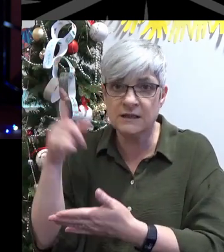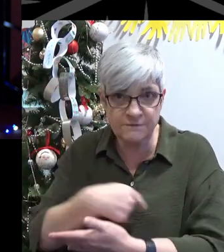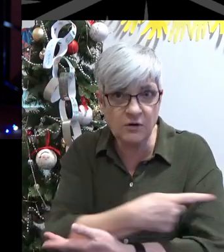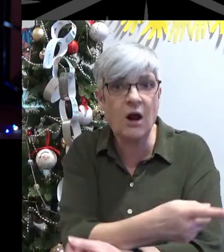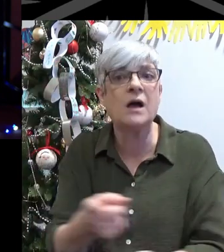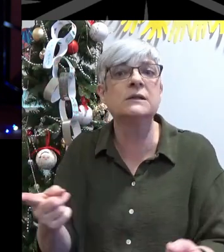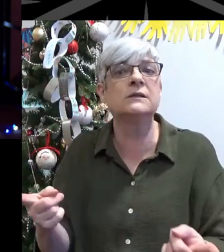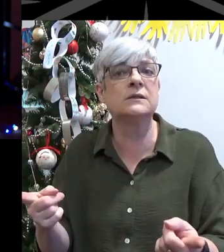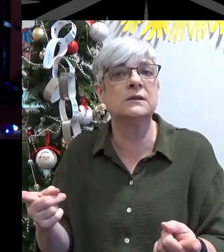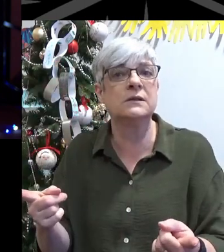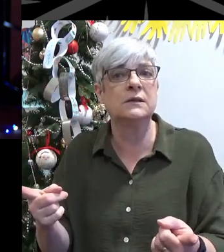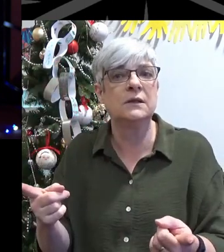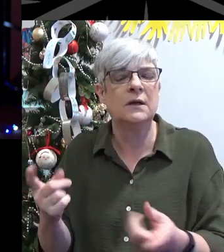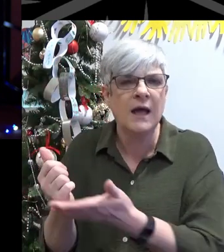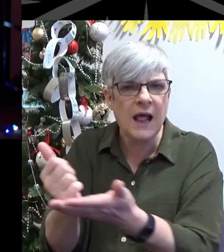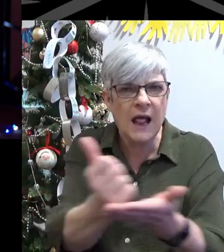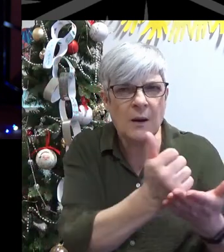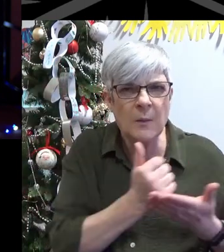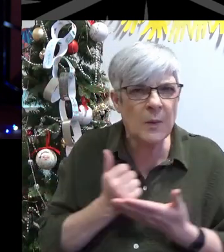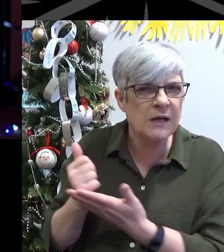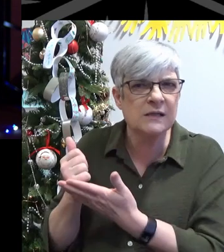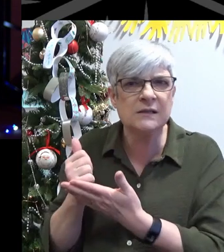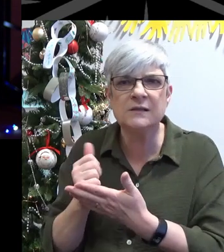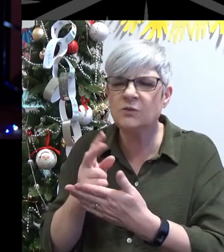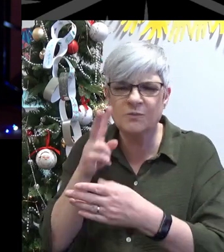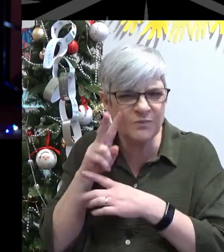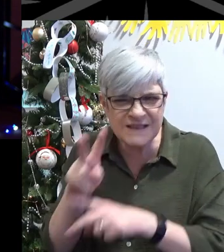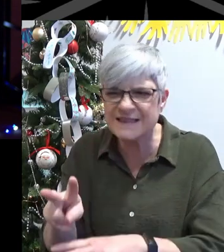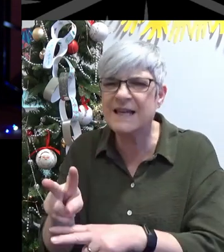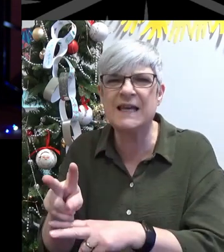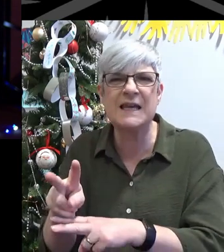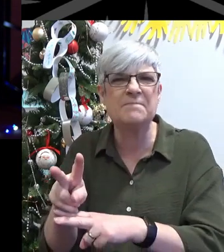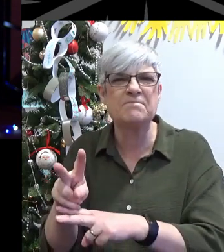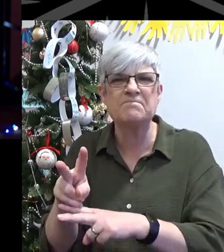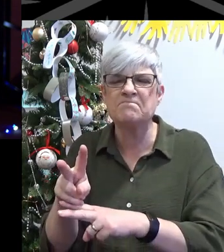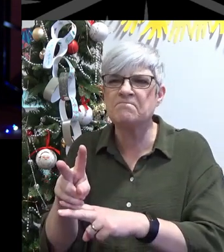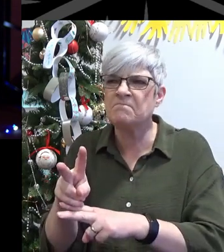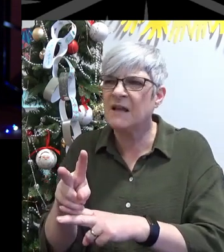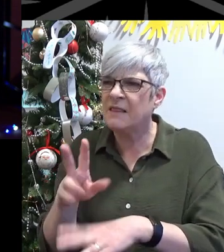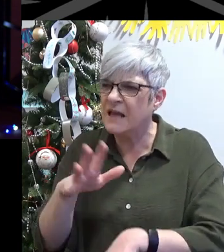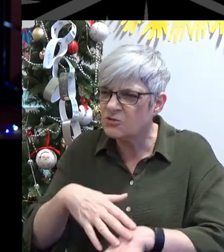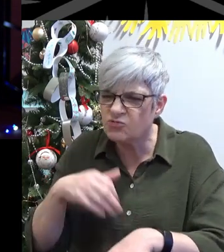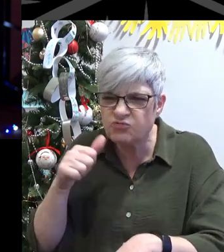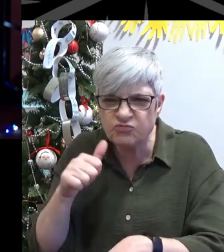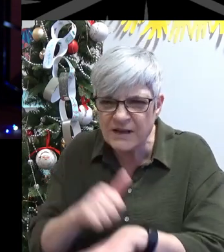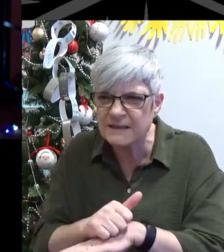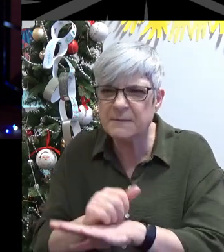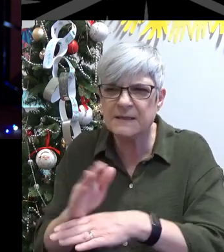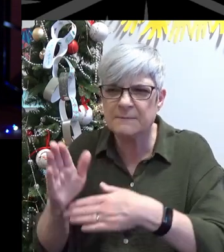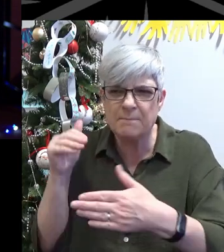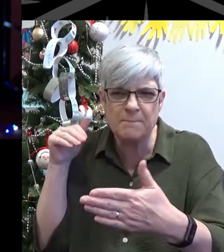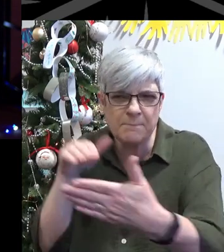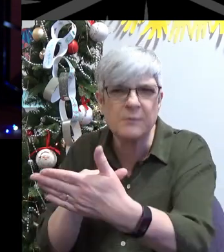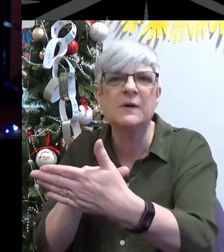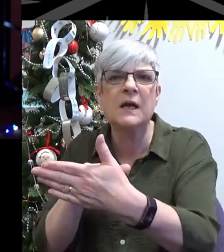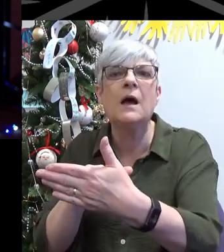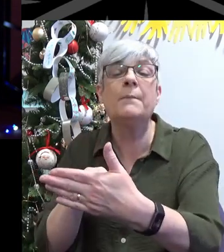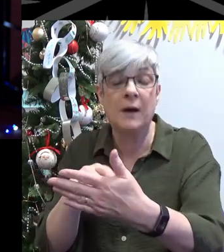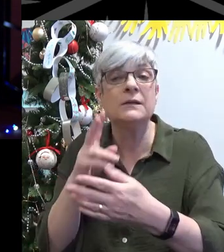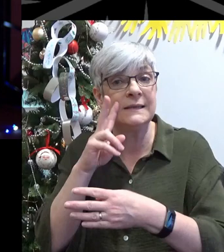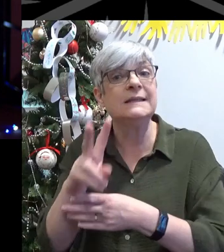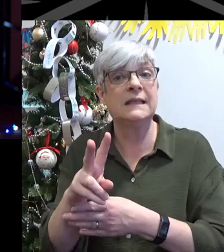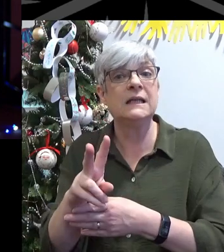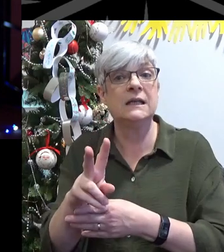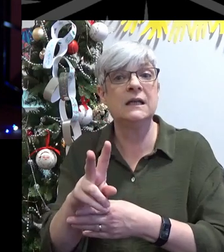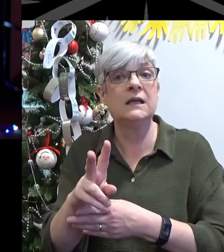And help us to see beyond just whatever we make our Christmas to be, to